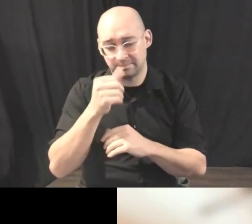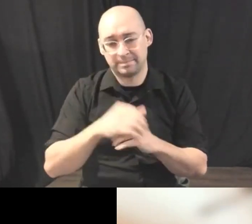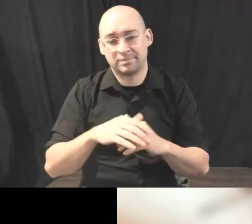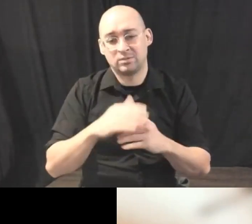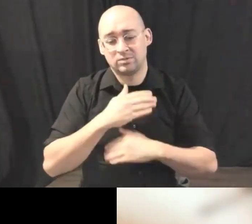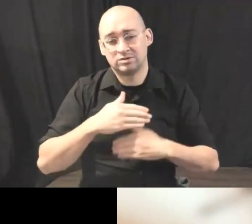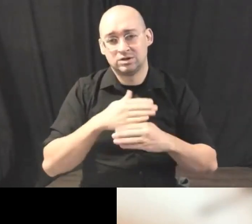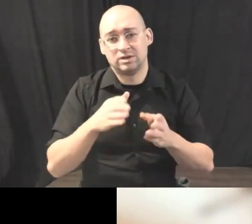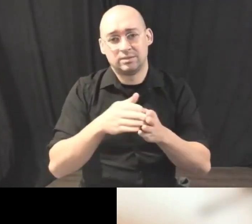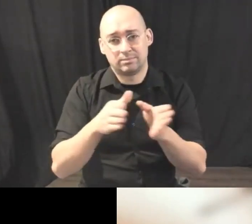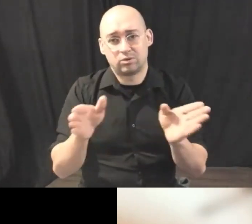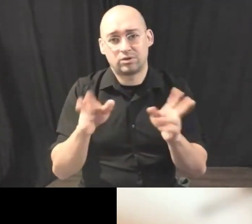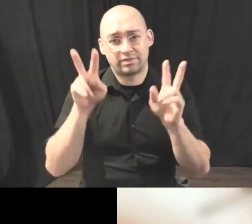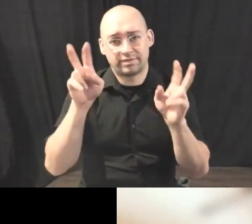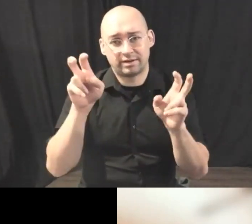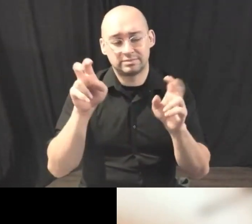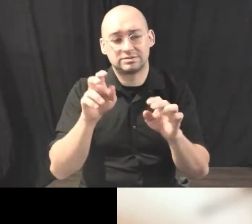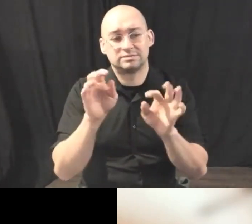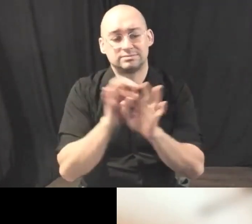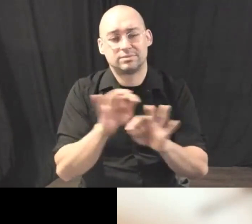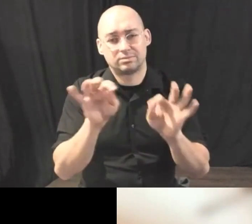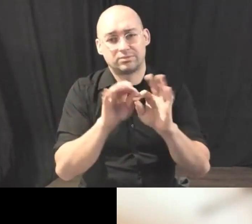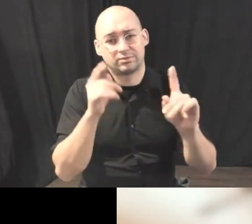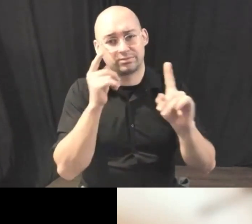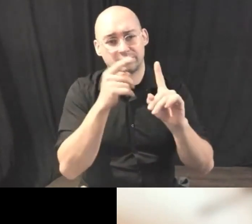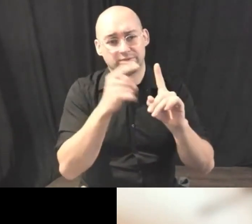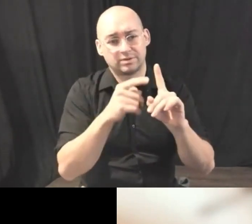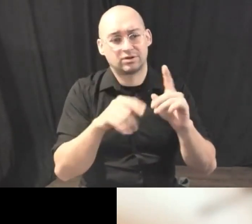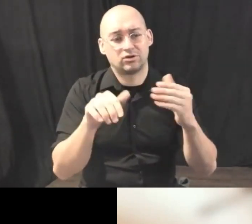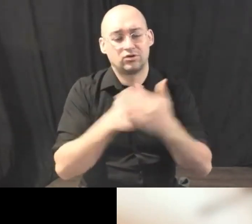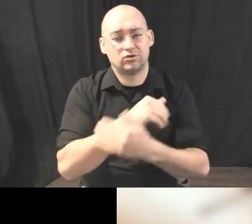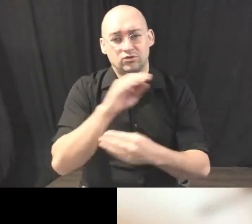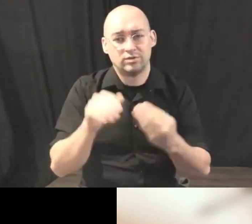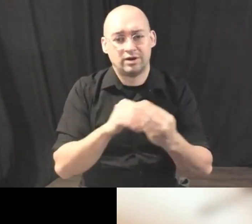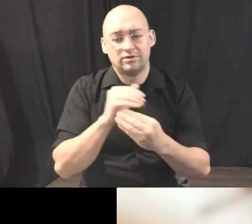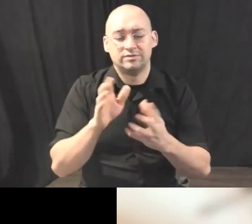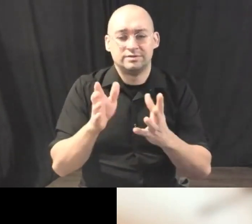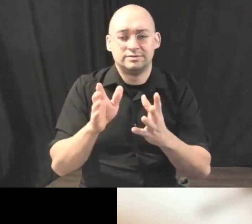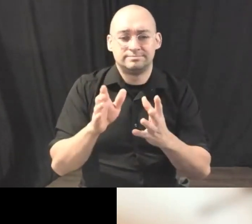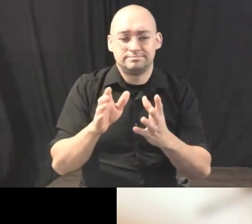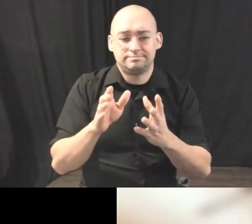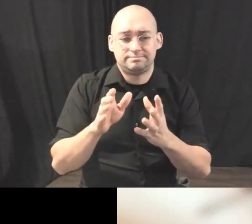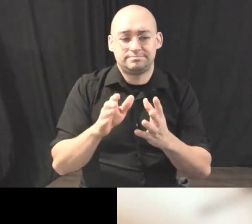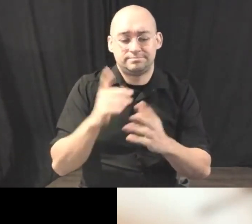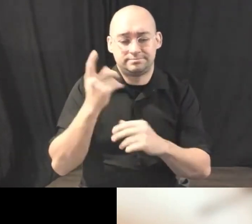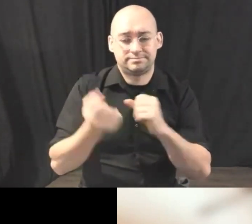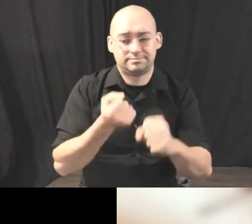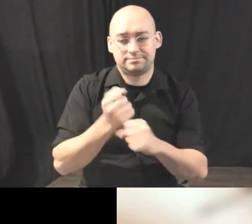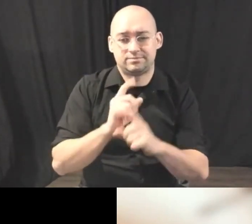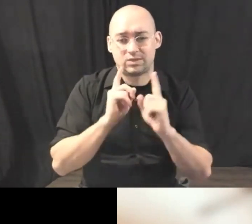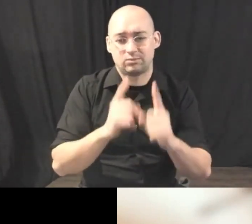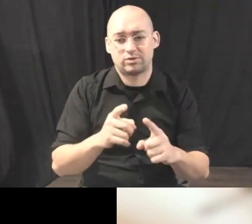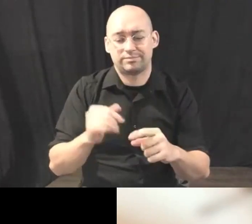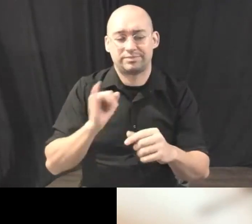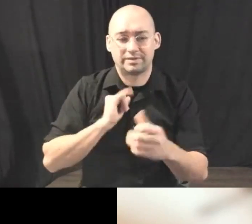themes remain key priorities in the new round of initiatives, or highlighted in the annual report. But I'll just echo the sort